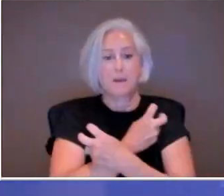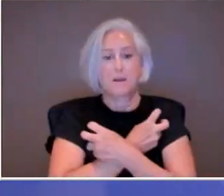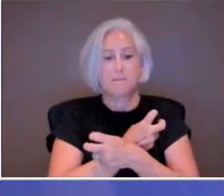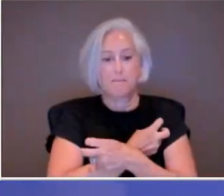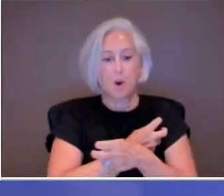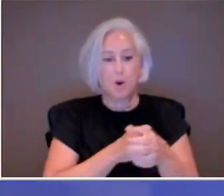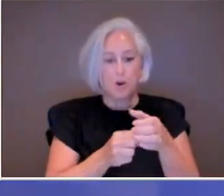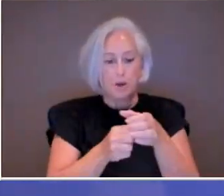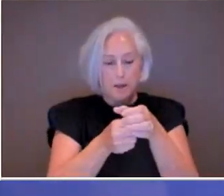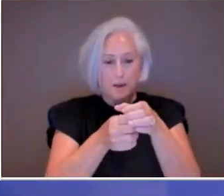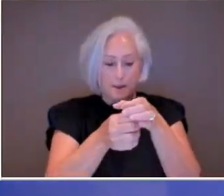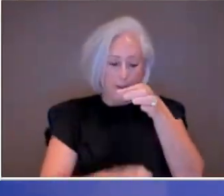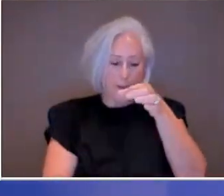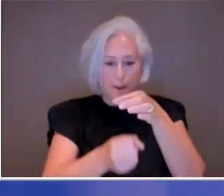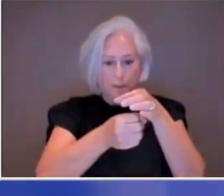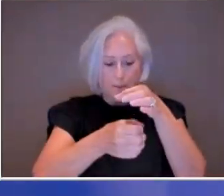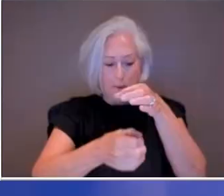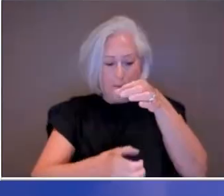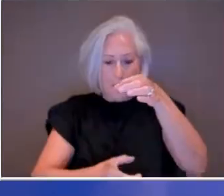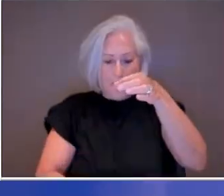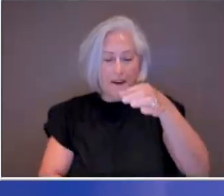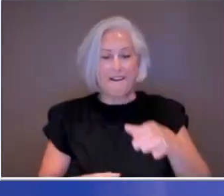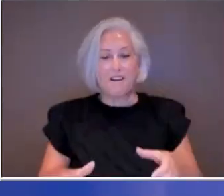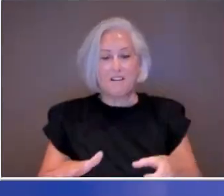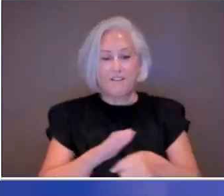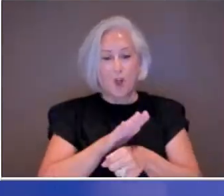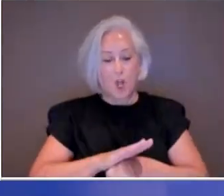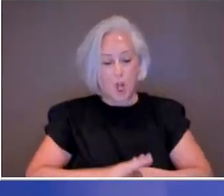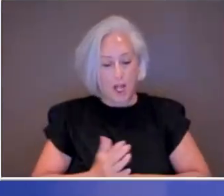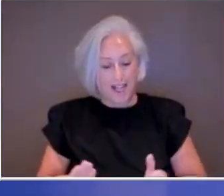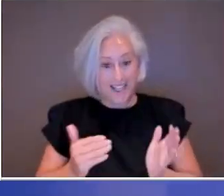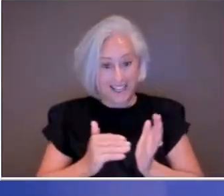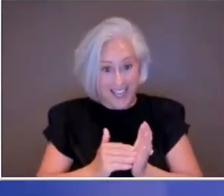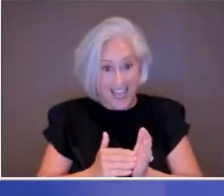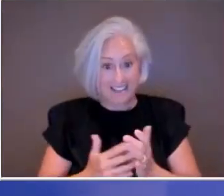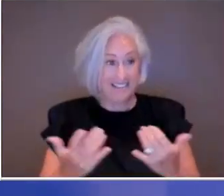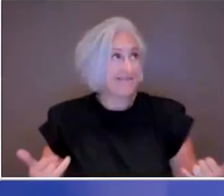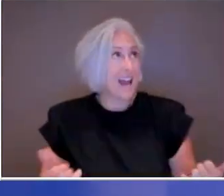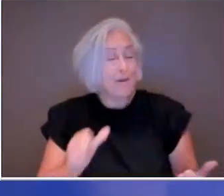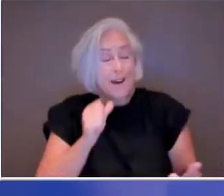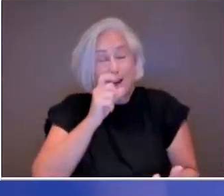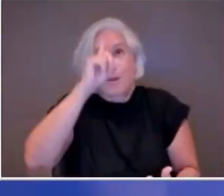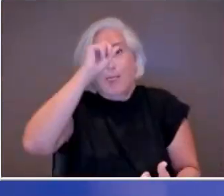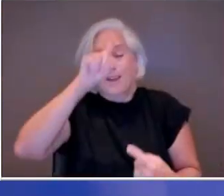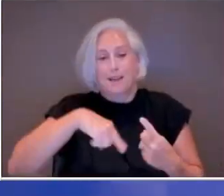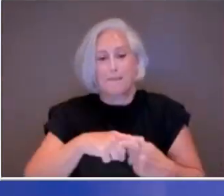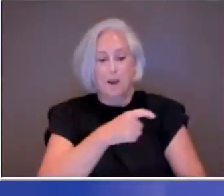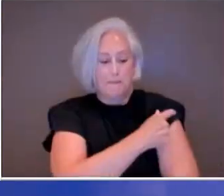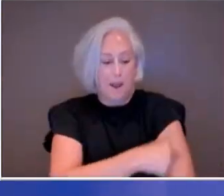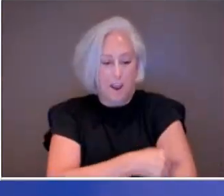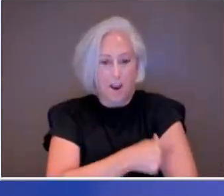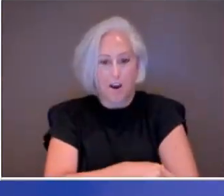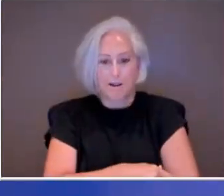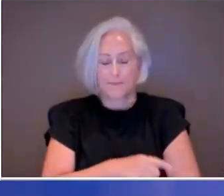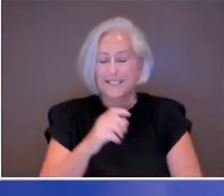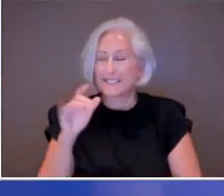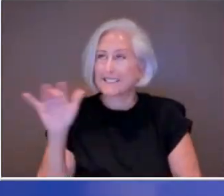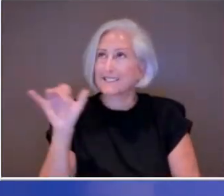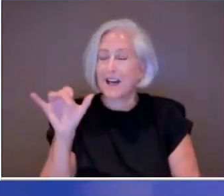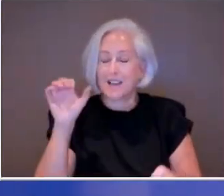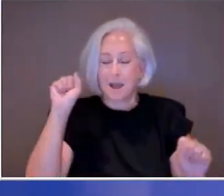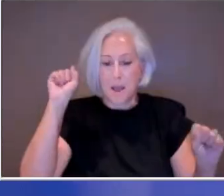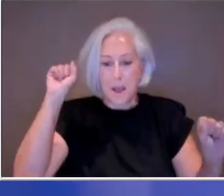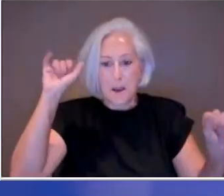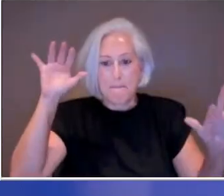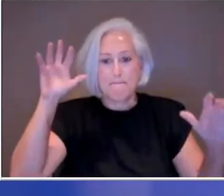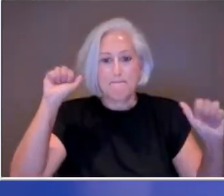about my arm anymore. It's almost a miracle to me. Right. How great a job was done, and